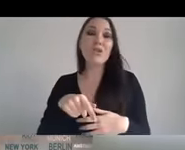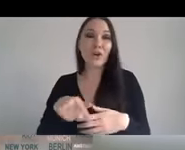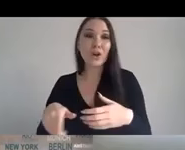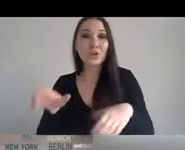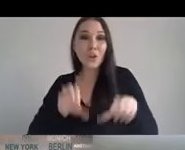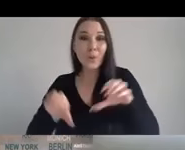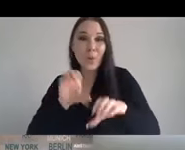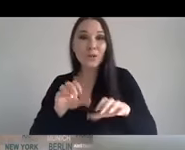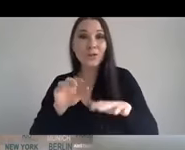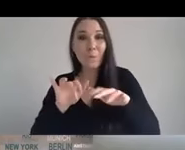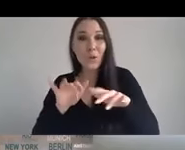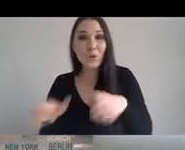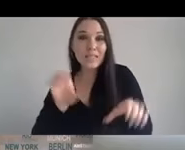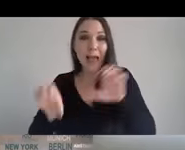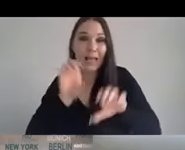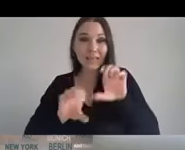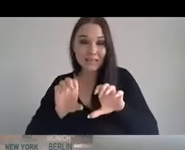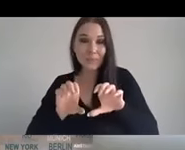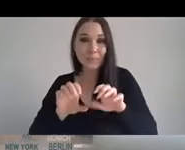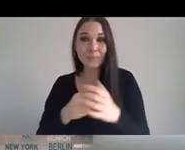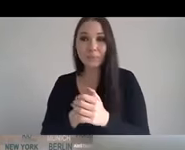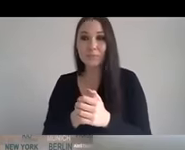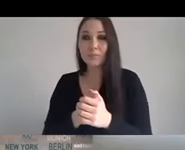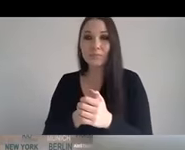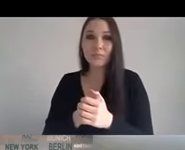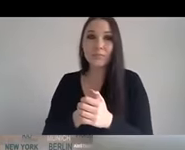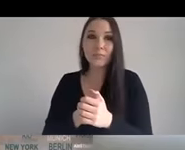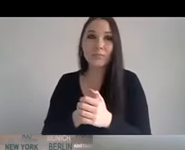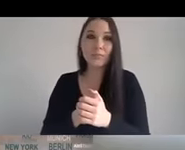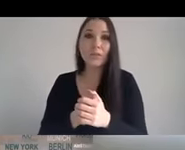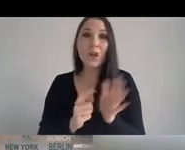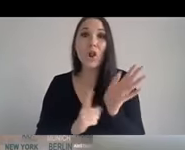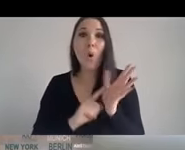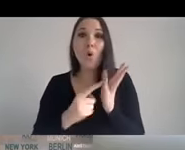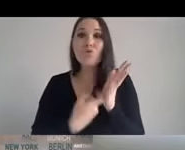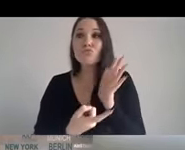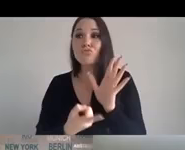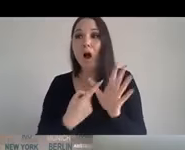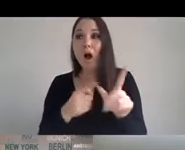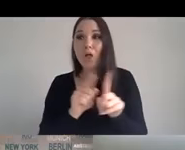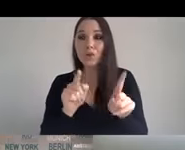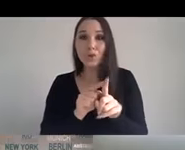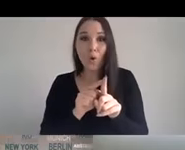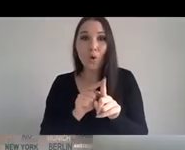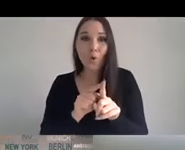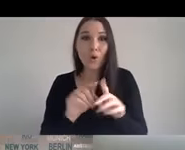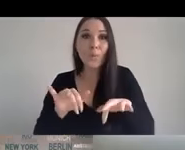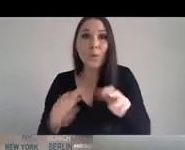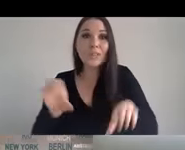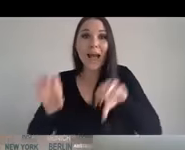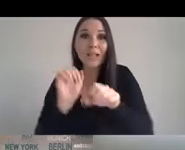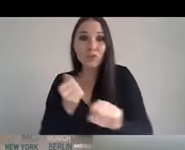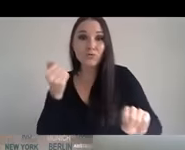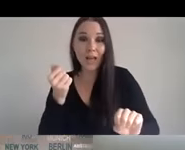currently part of their computer vision chapter. And we've also got Laura. Laura also holds a computer science degree with